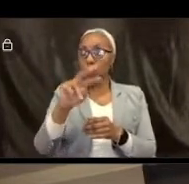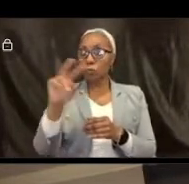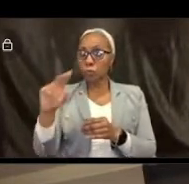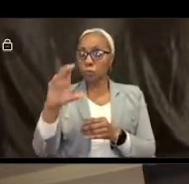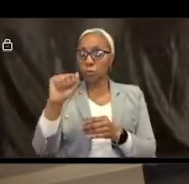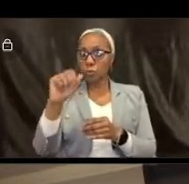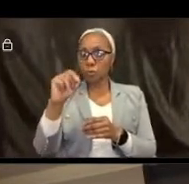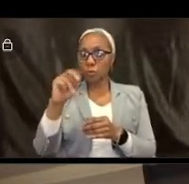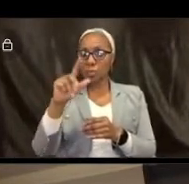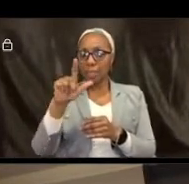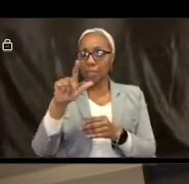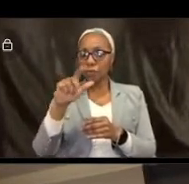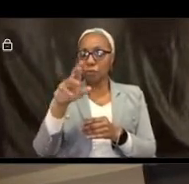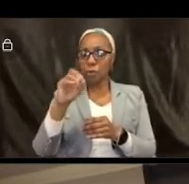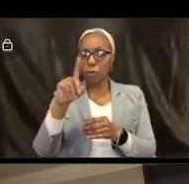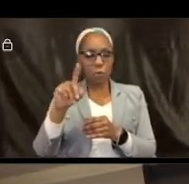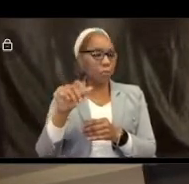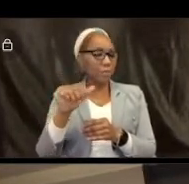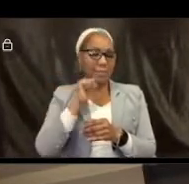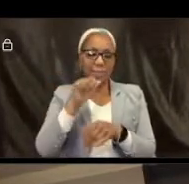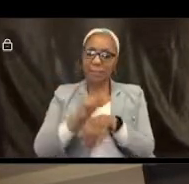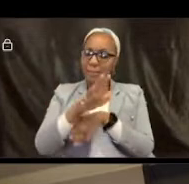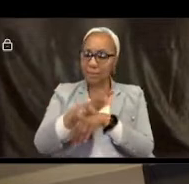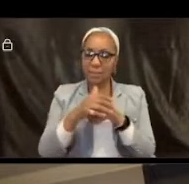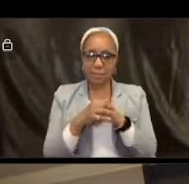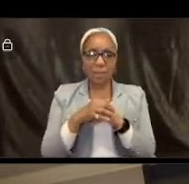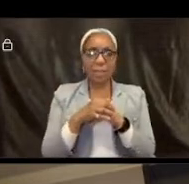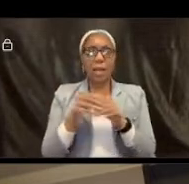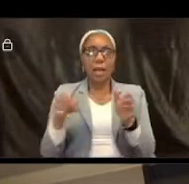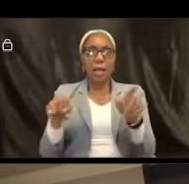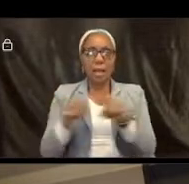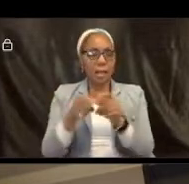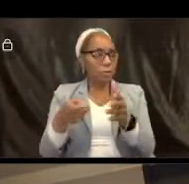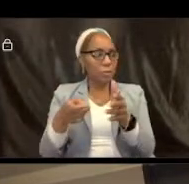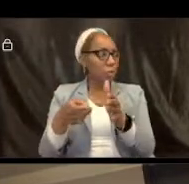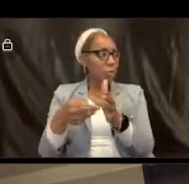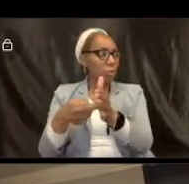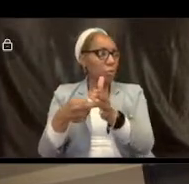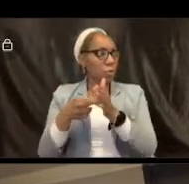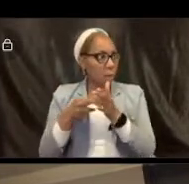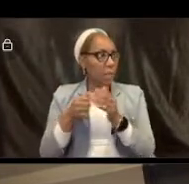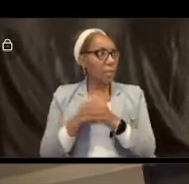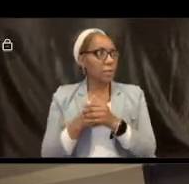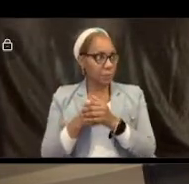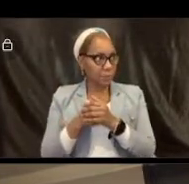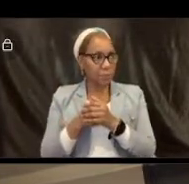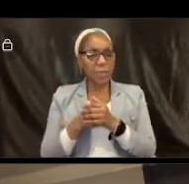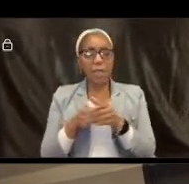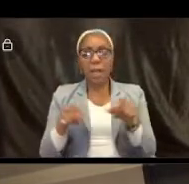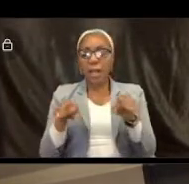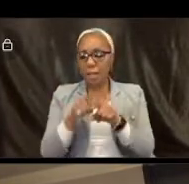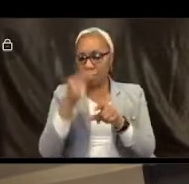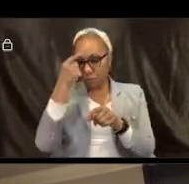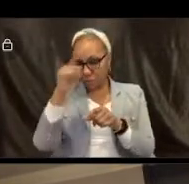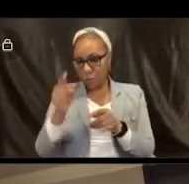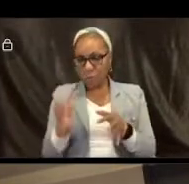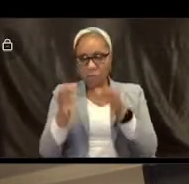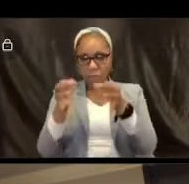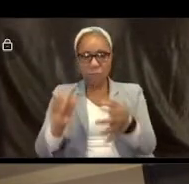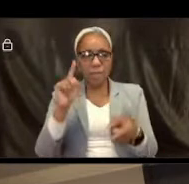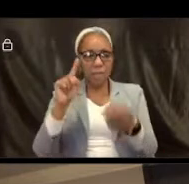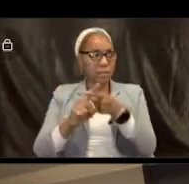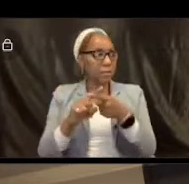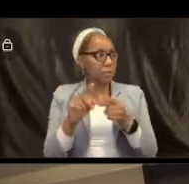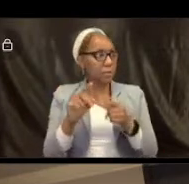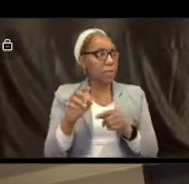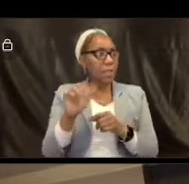send notifications to surrounding property owners as required. Staff recommends the application be deferred to the April 13,